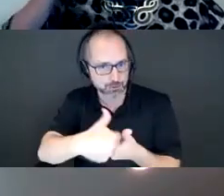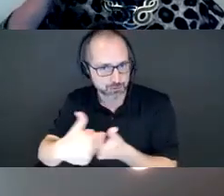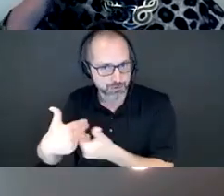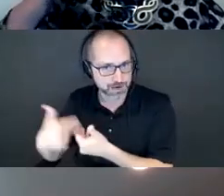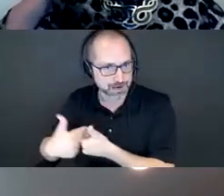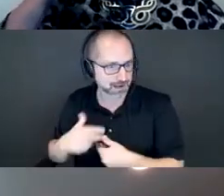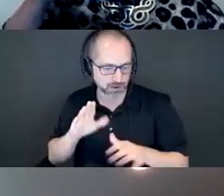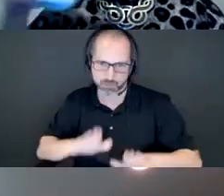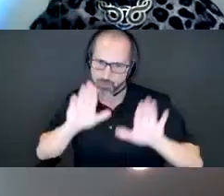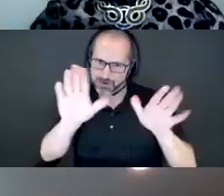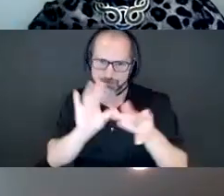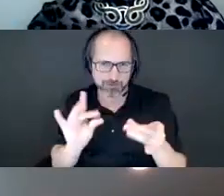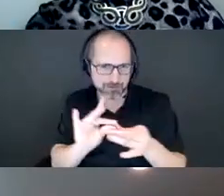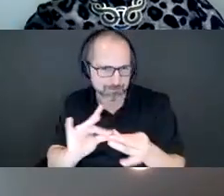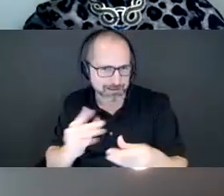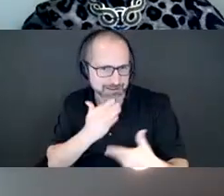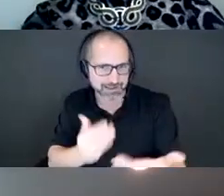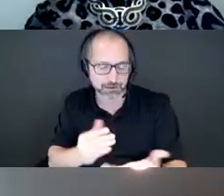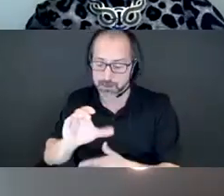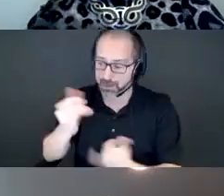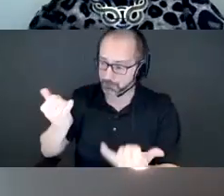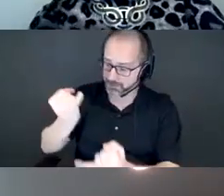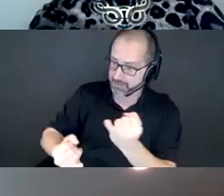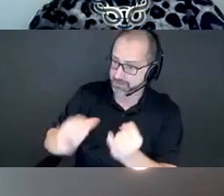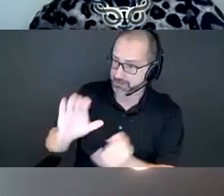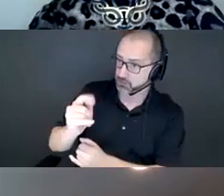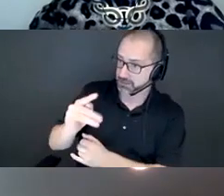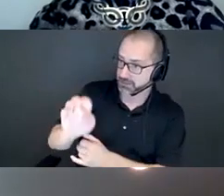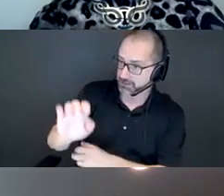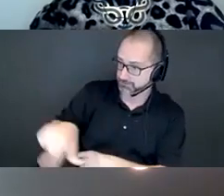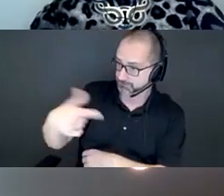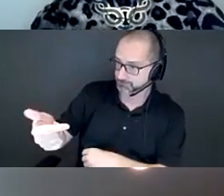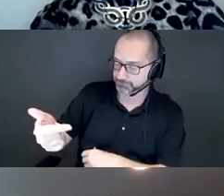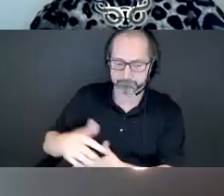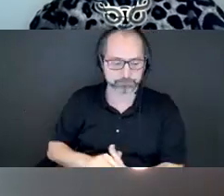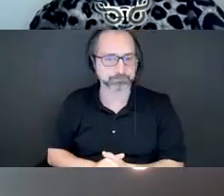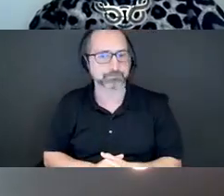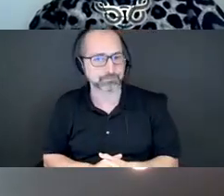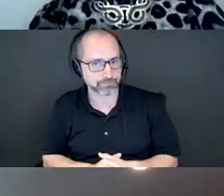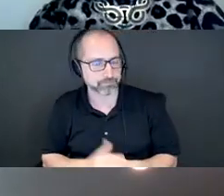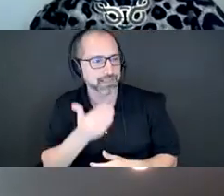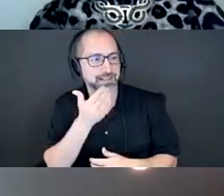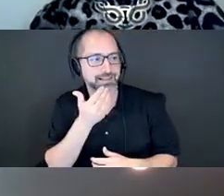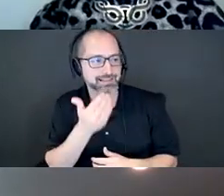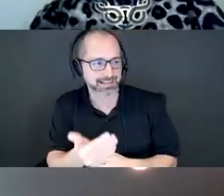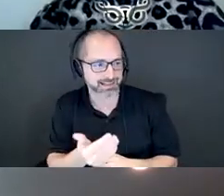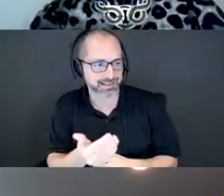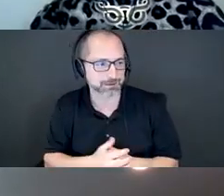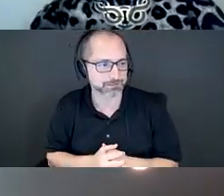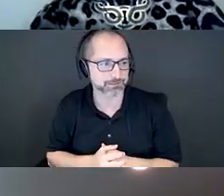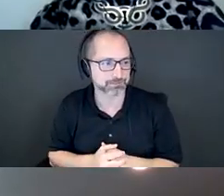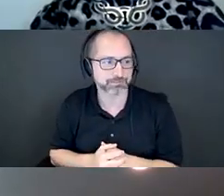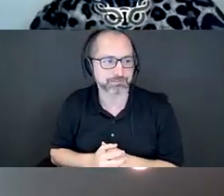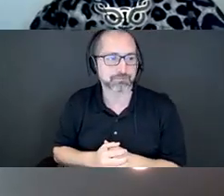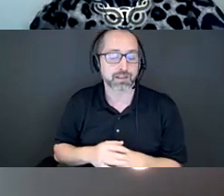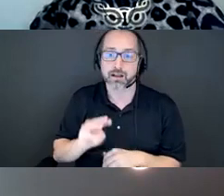And Christine, you can do the ending. Thank you, Ryan. So wonderful. And you know,